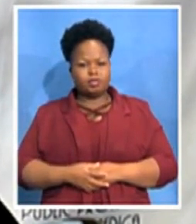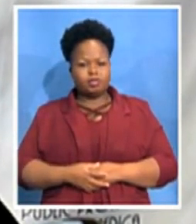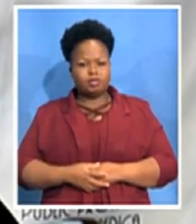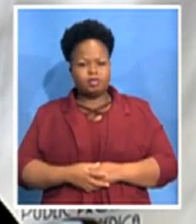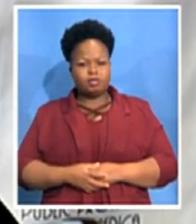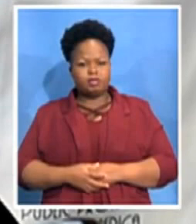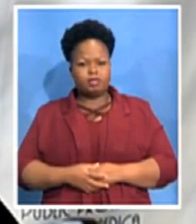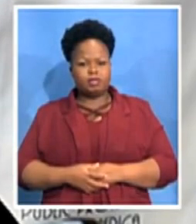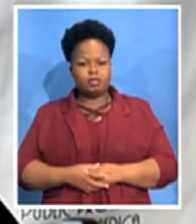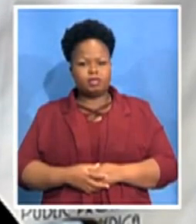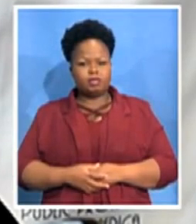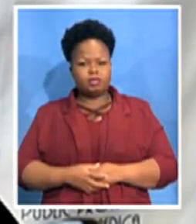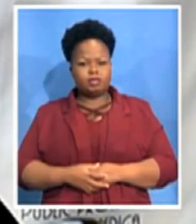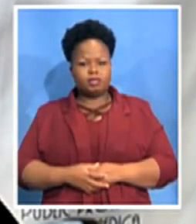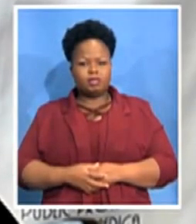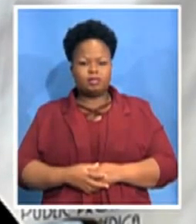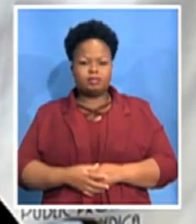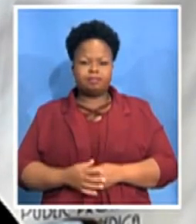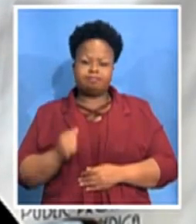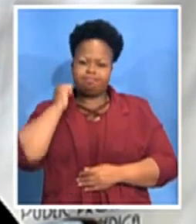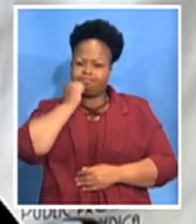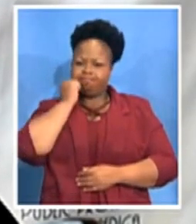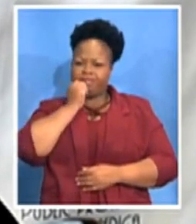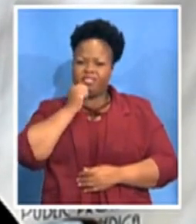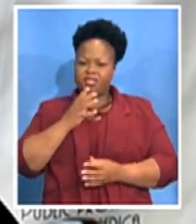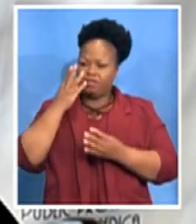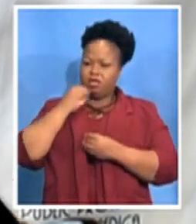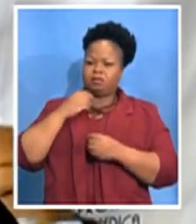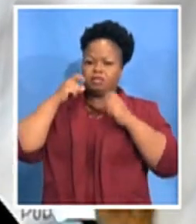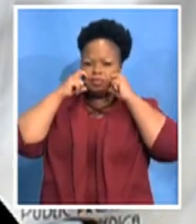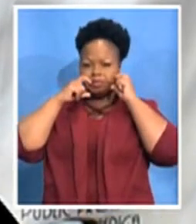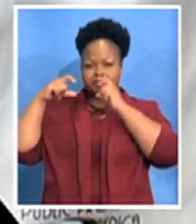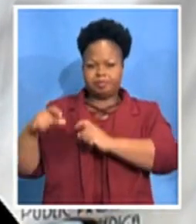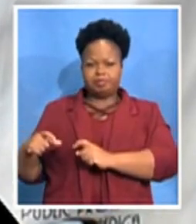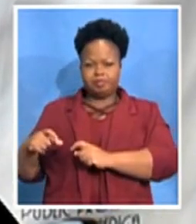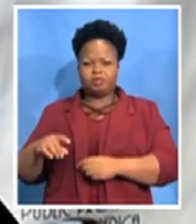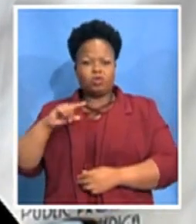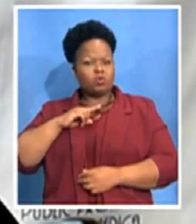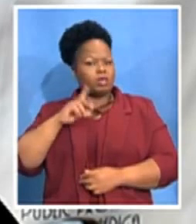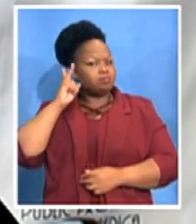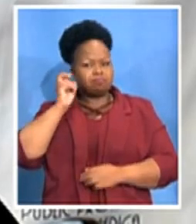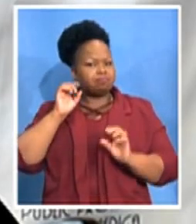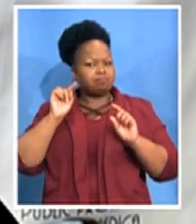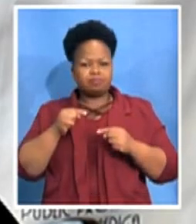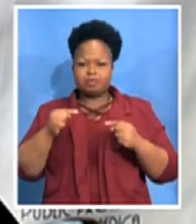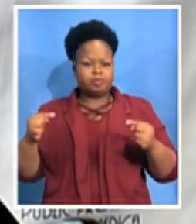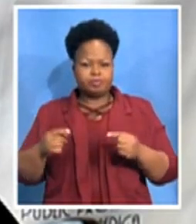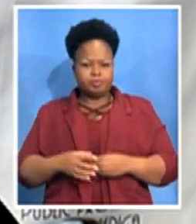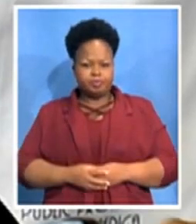Apologies, I've been asked to remove the mask because clearly I'm not as audible as